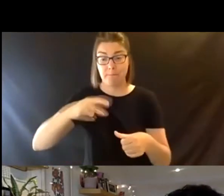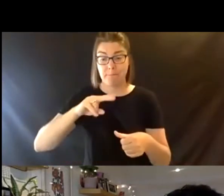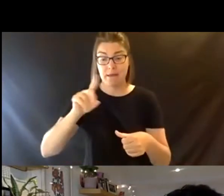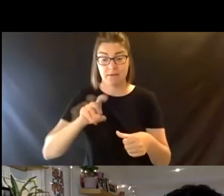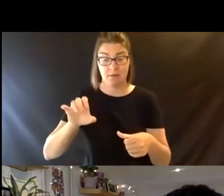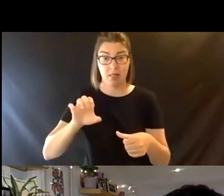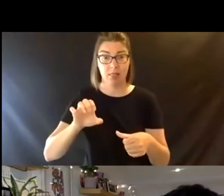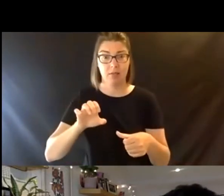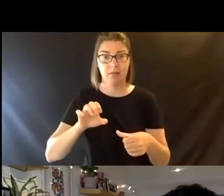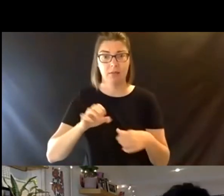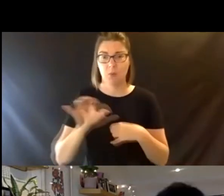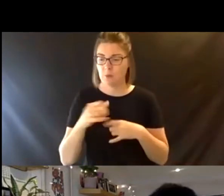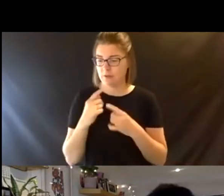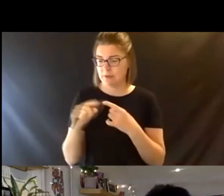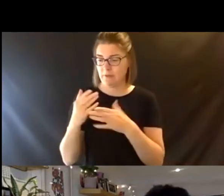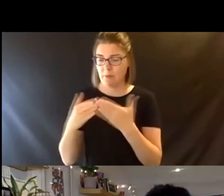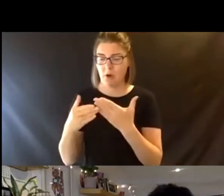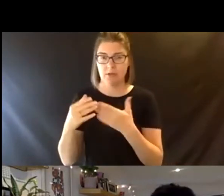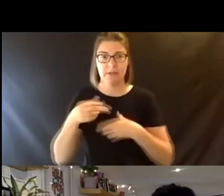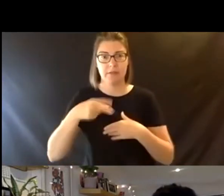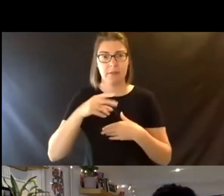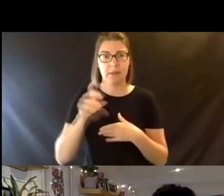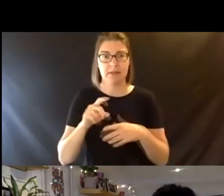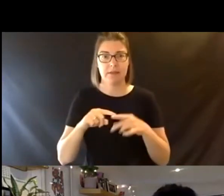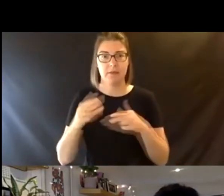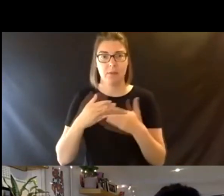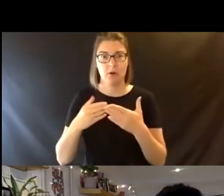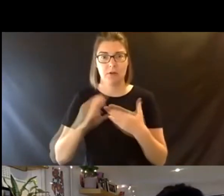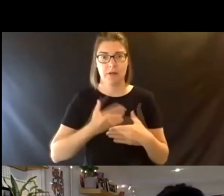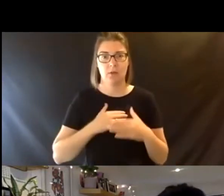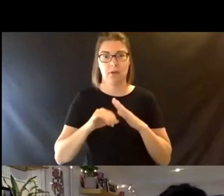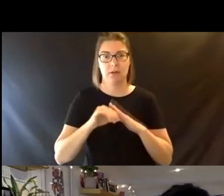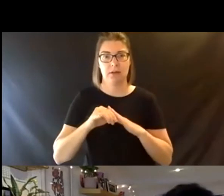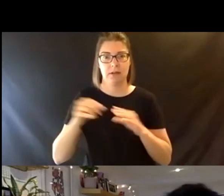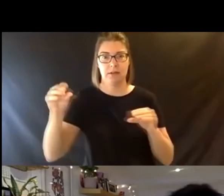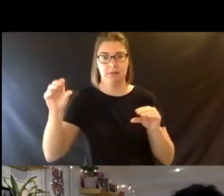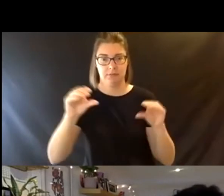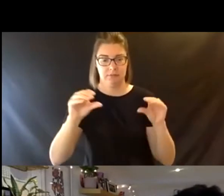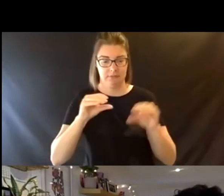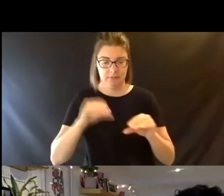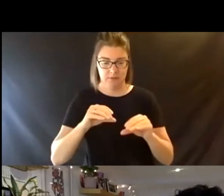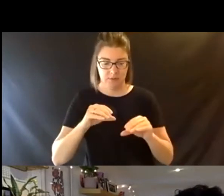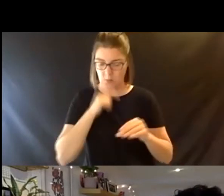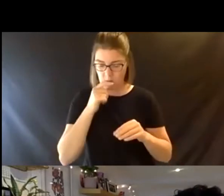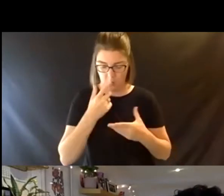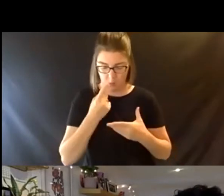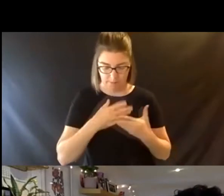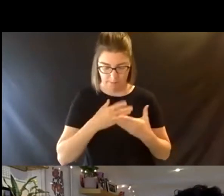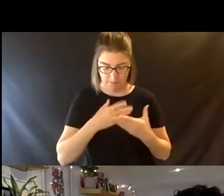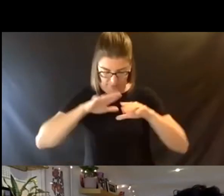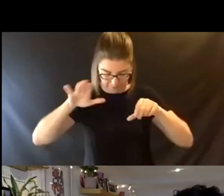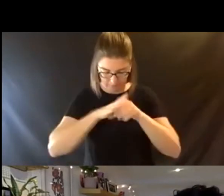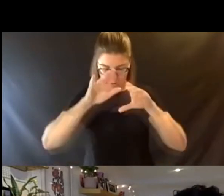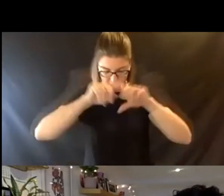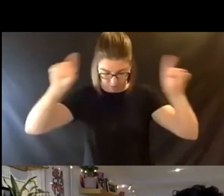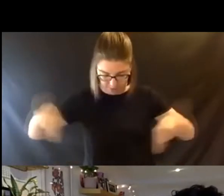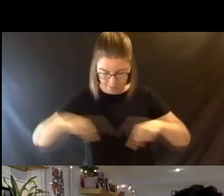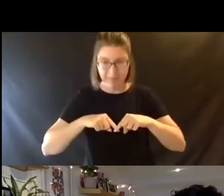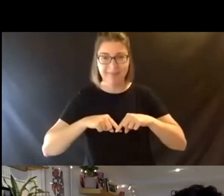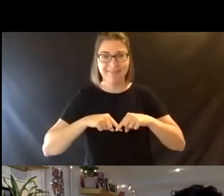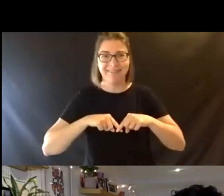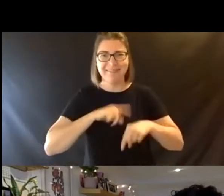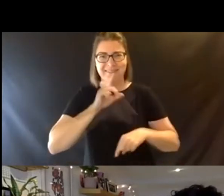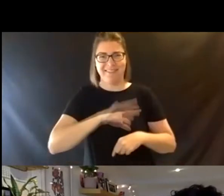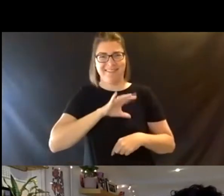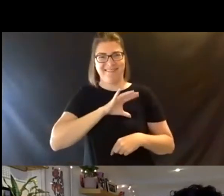like different pieces of the puzzle are different parts of our identity, but we're not just one piece, we're the entire puzzle. And I love that. I